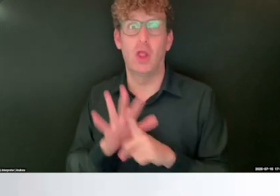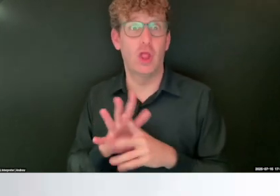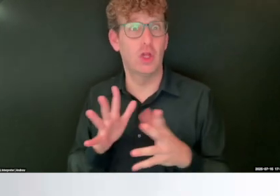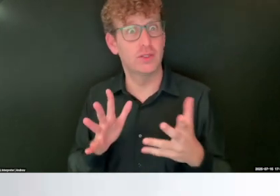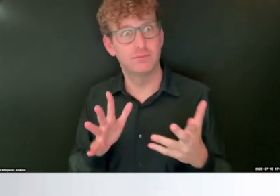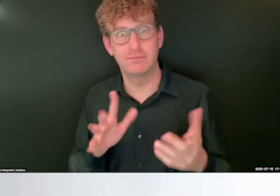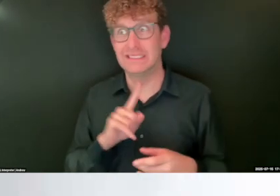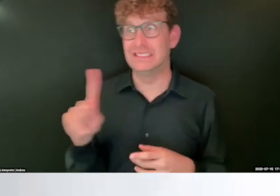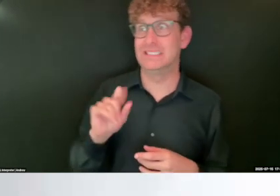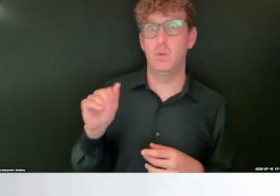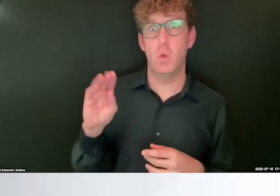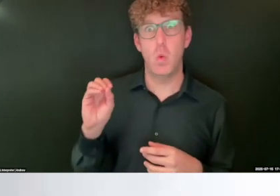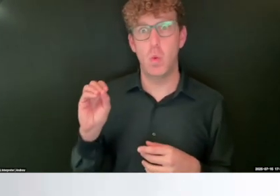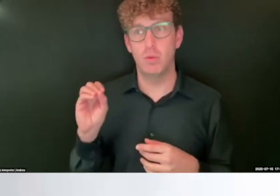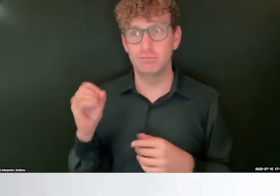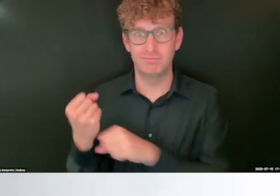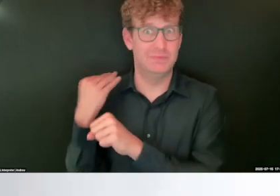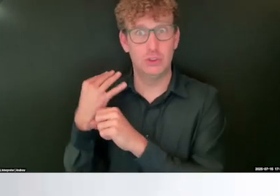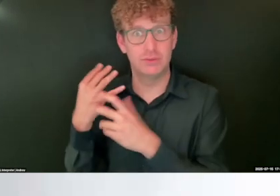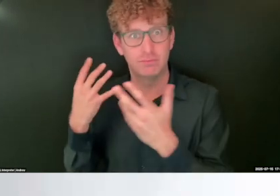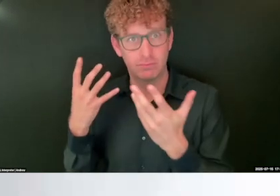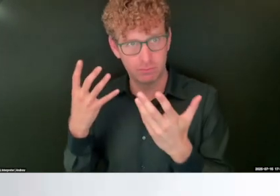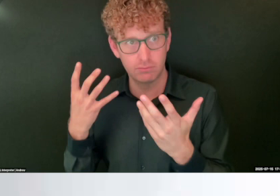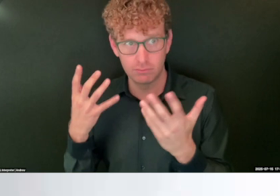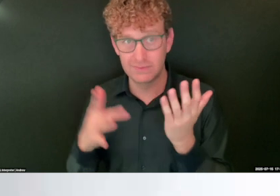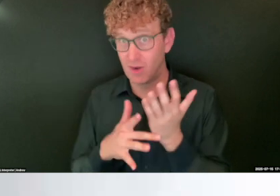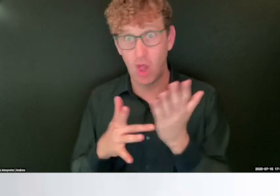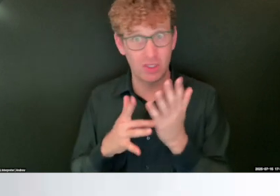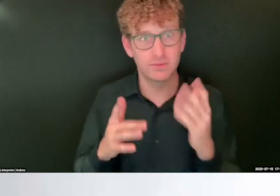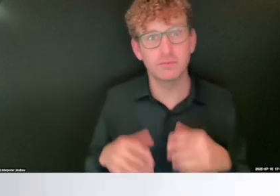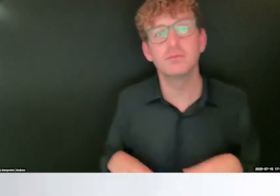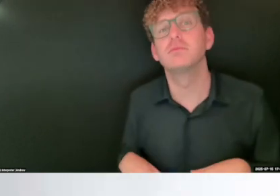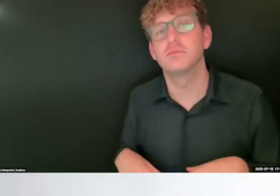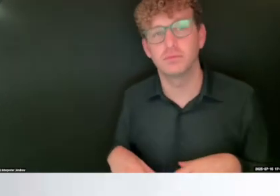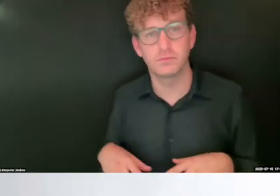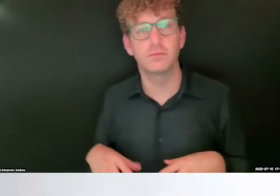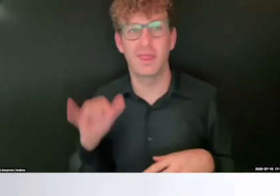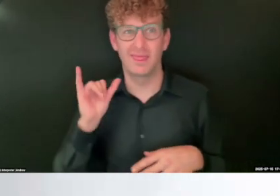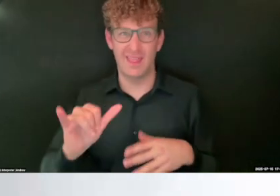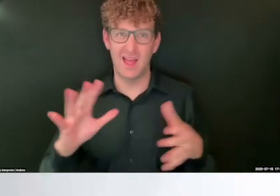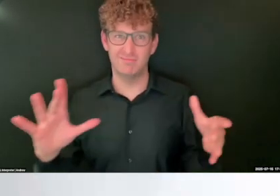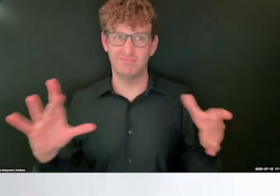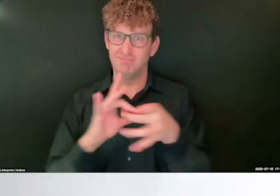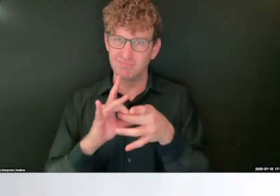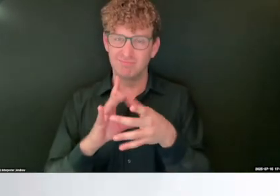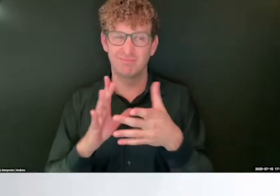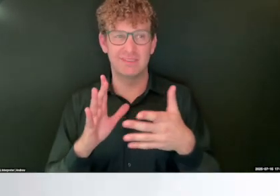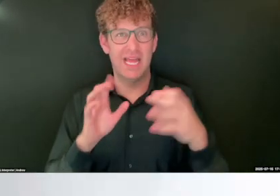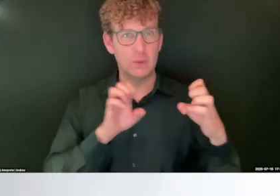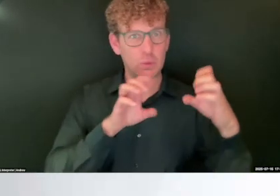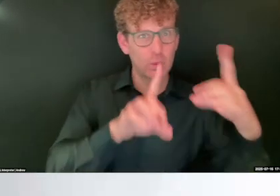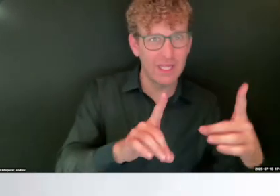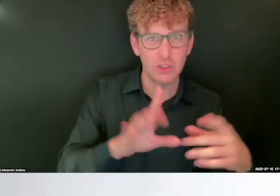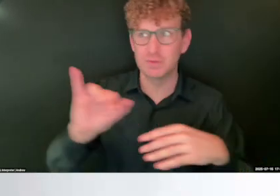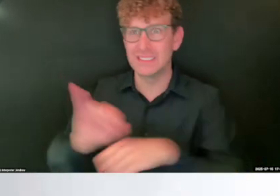between education and industry. Many were initially skeptical of battery electric systems, so trainings began with